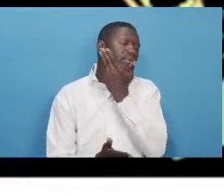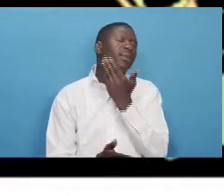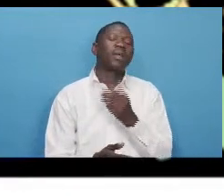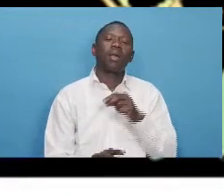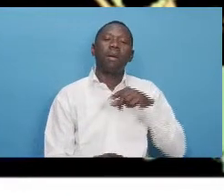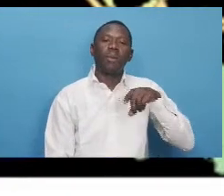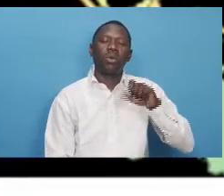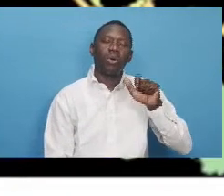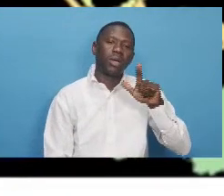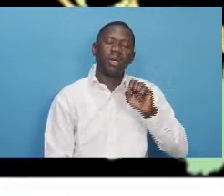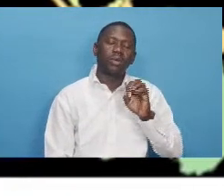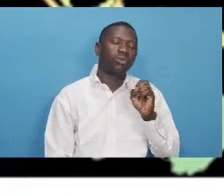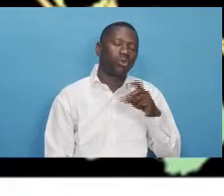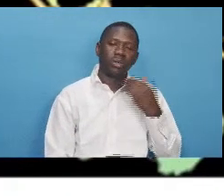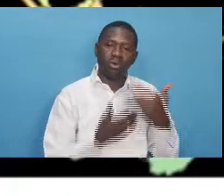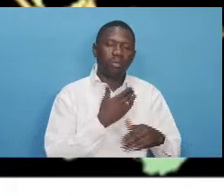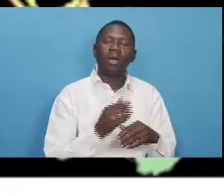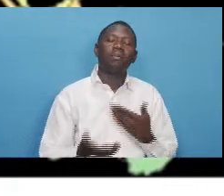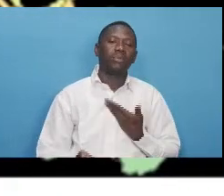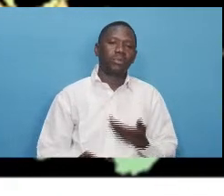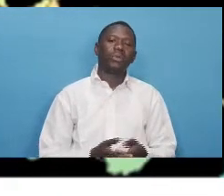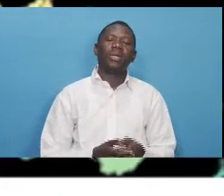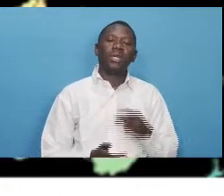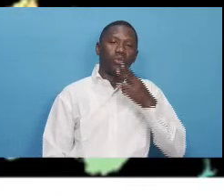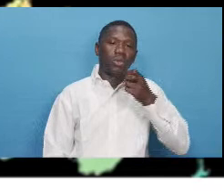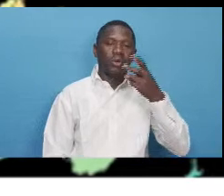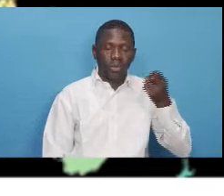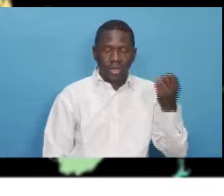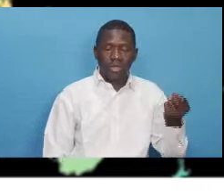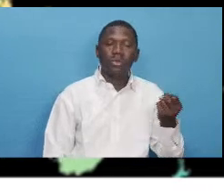In 2020, the WHO officially